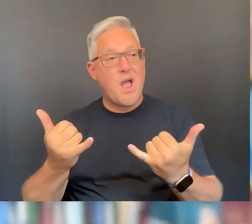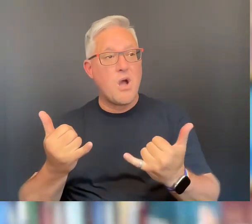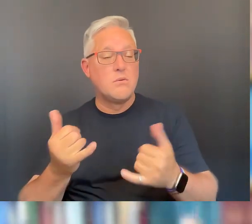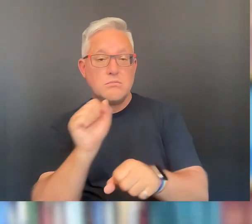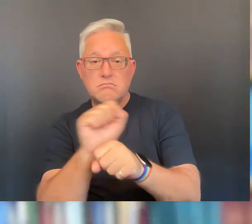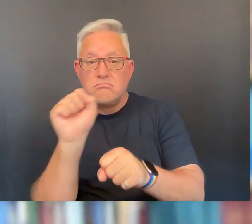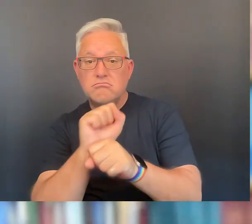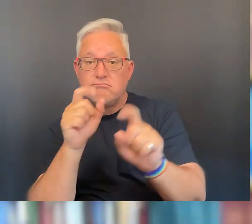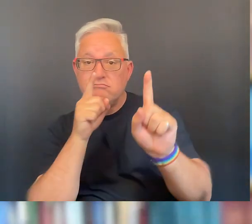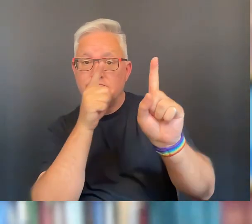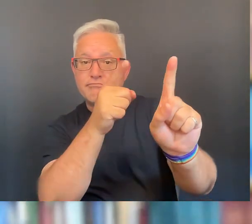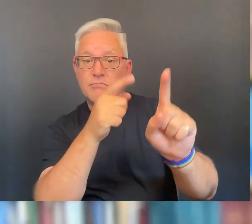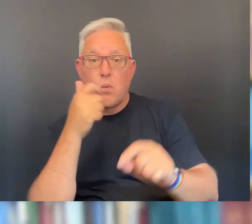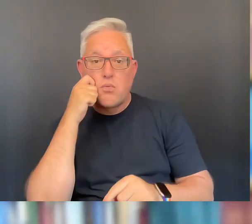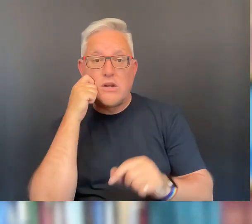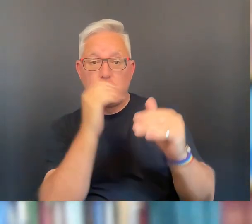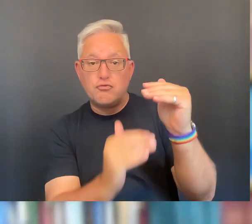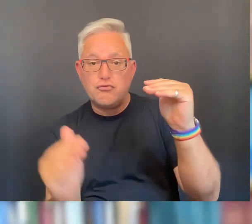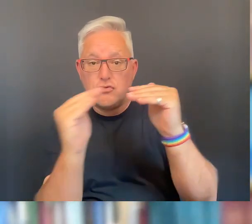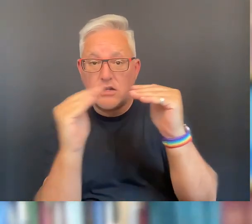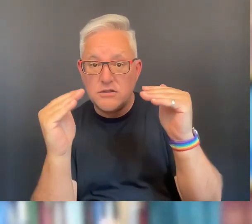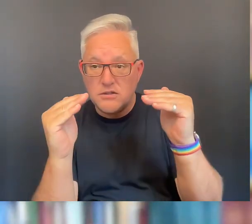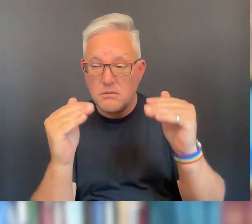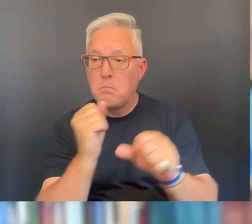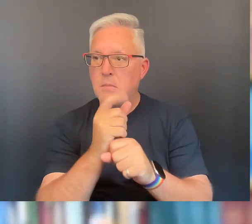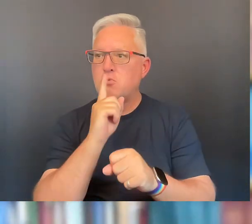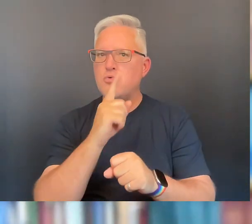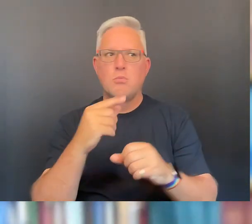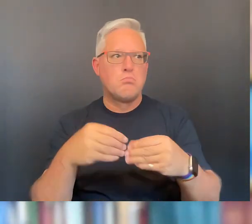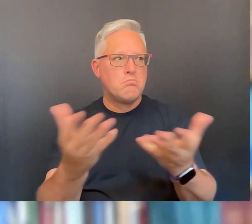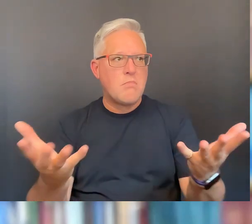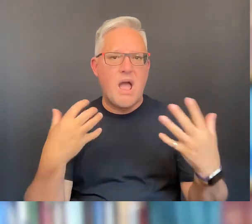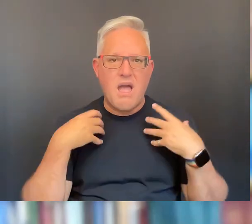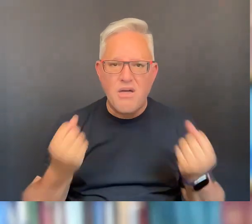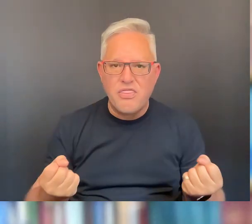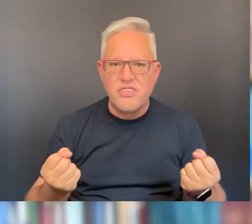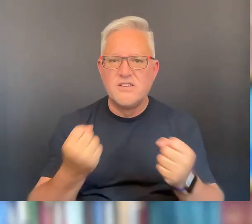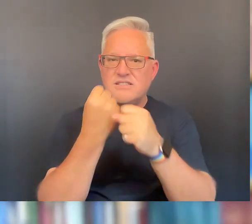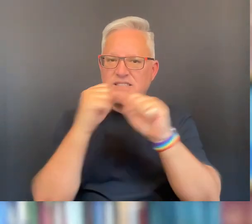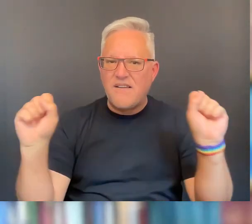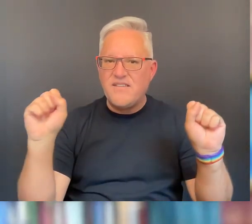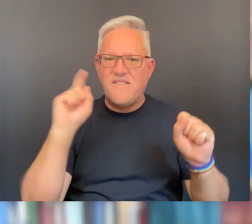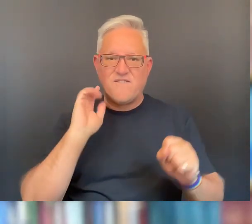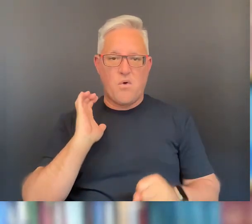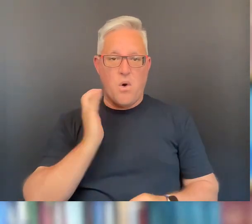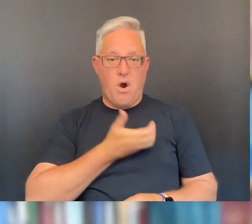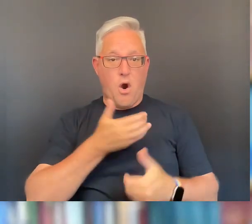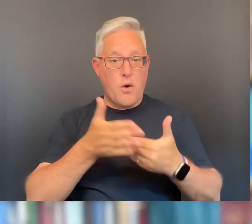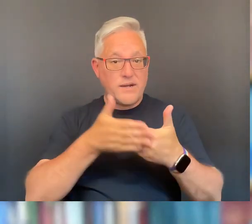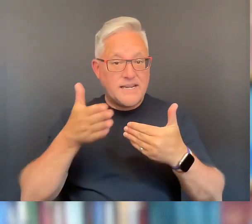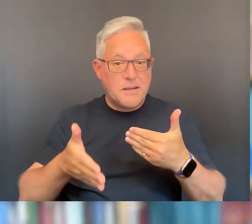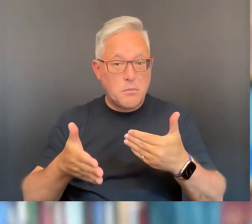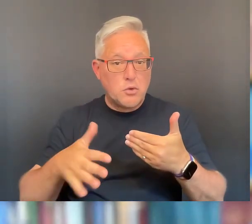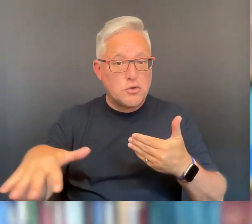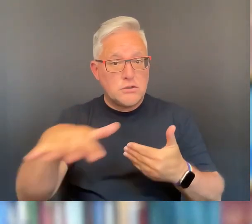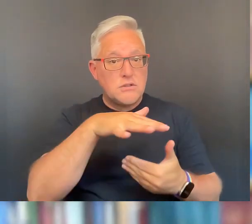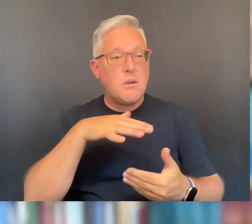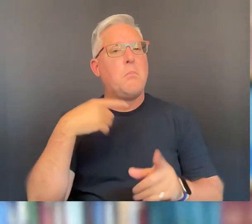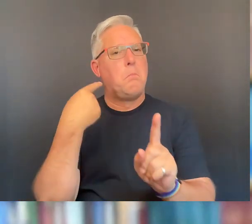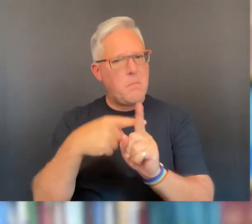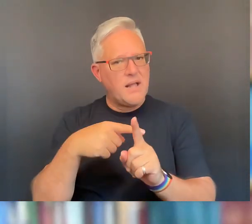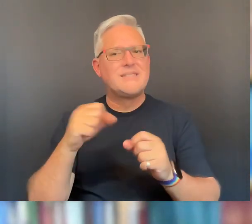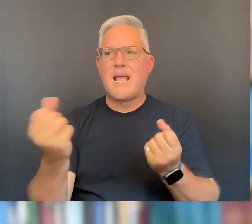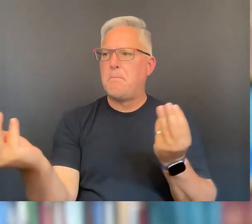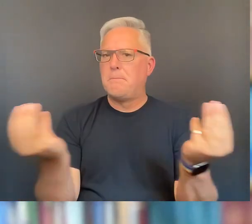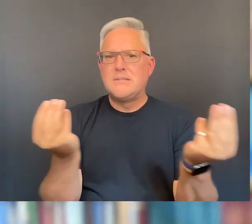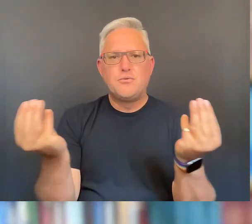in seeking to provide health, safety, other things for our neighbors, we can also do other aspects